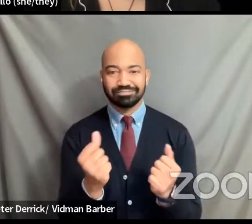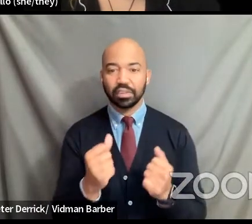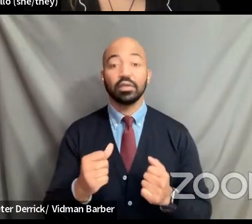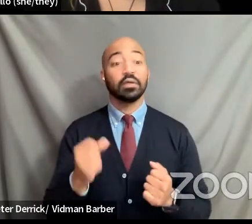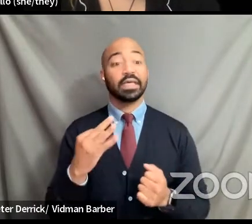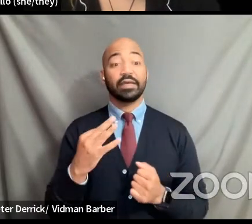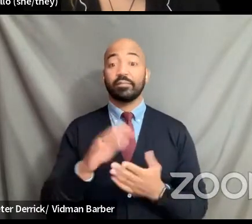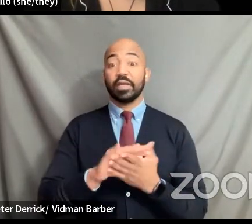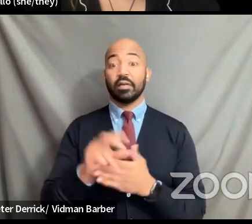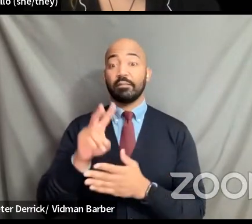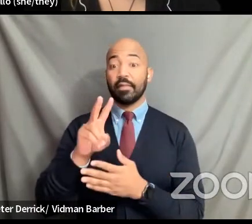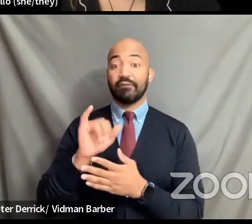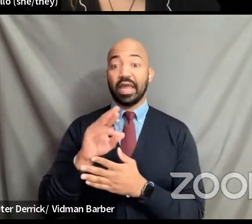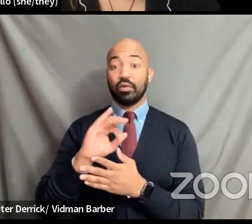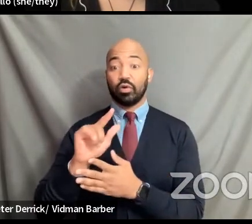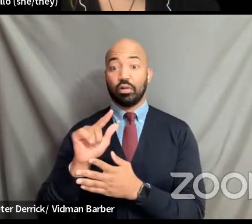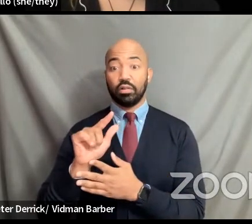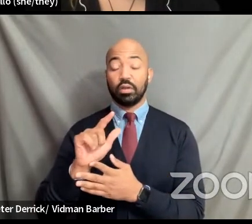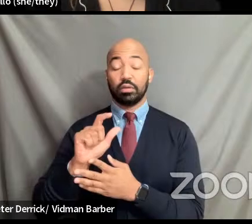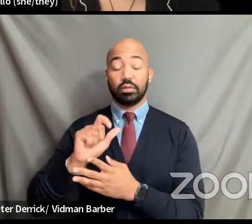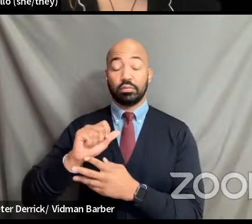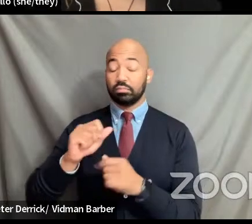viral or something like that, or you